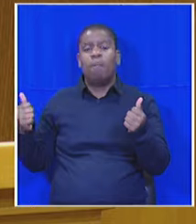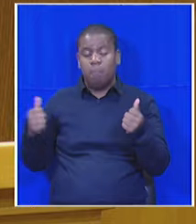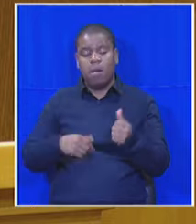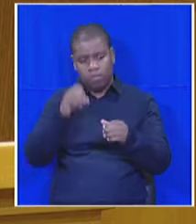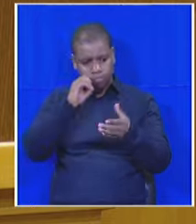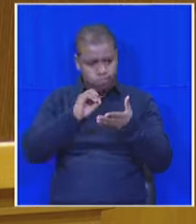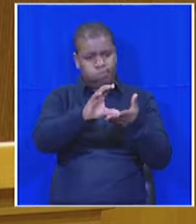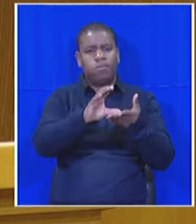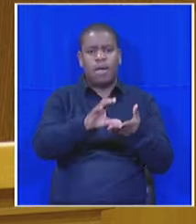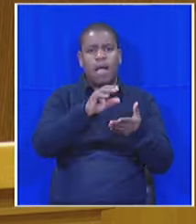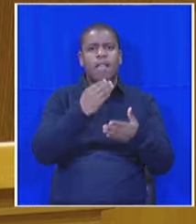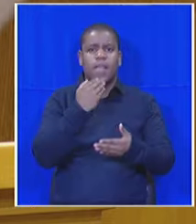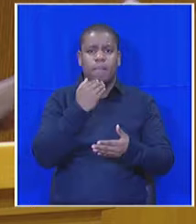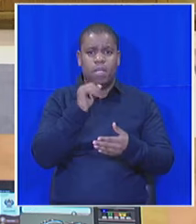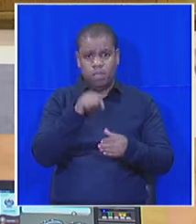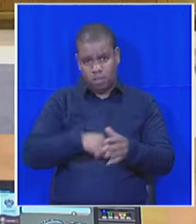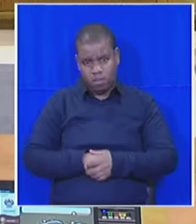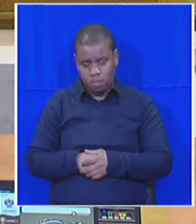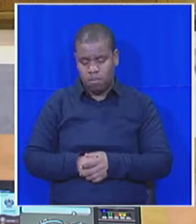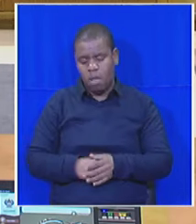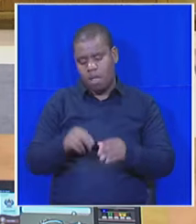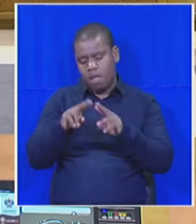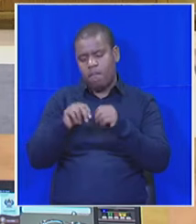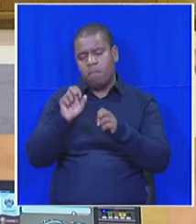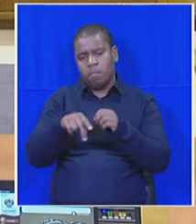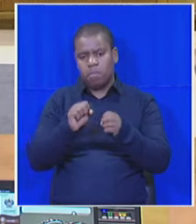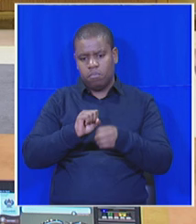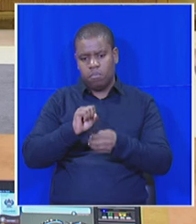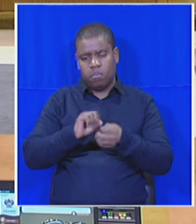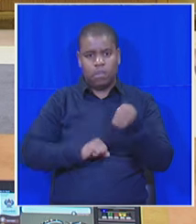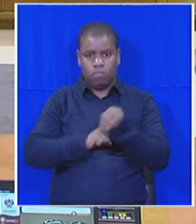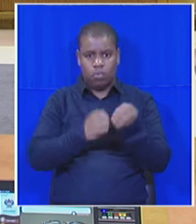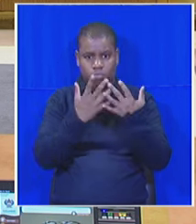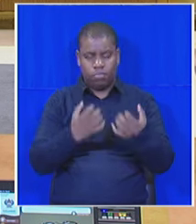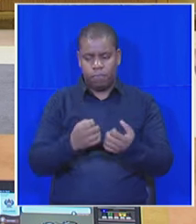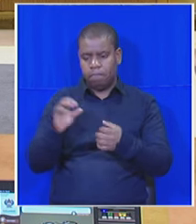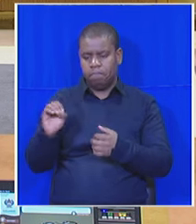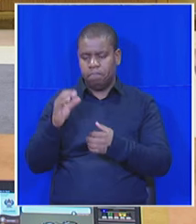The National Freedom Party supports this. Thank you. The ANC.